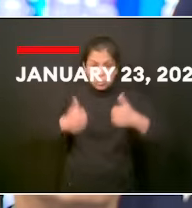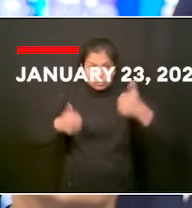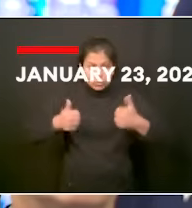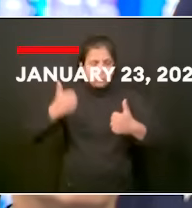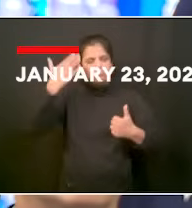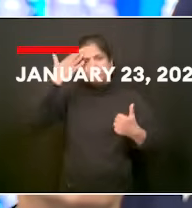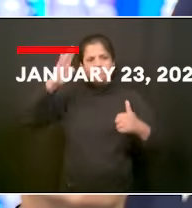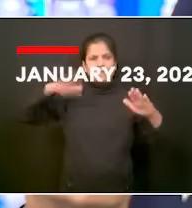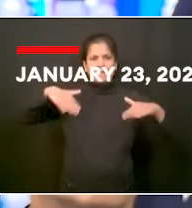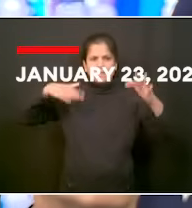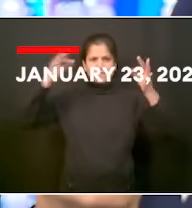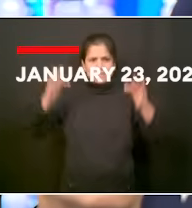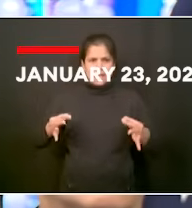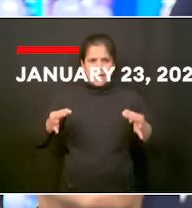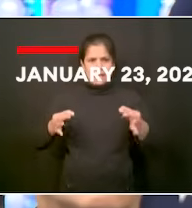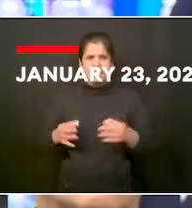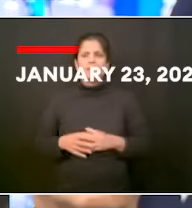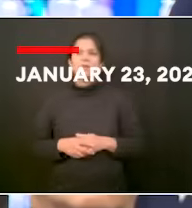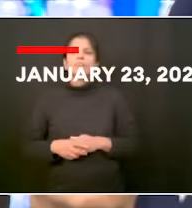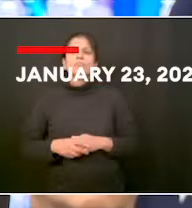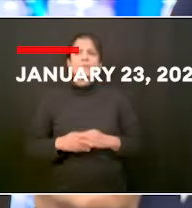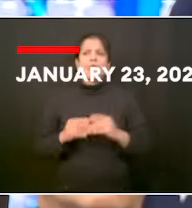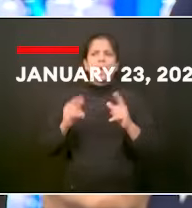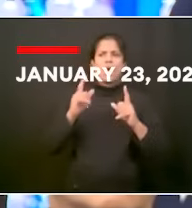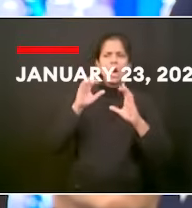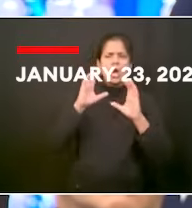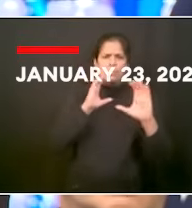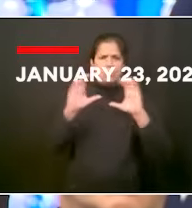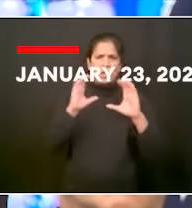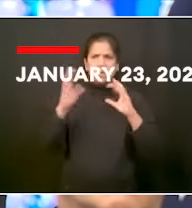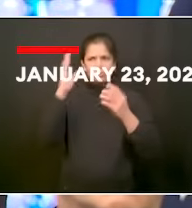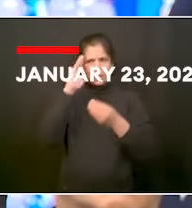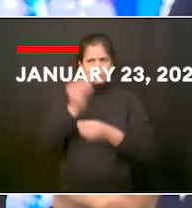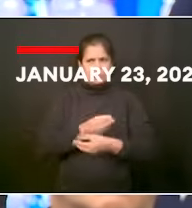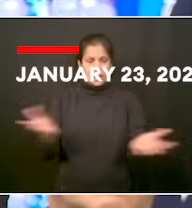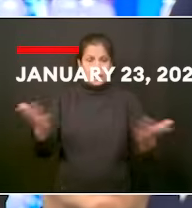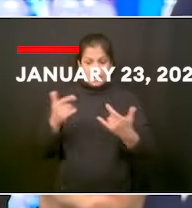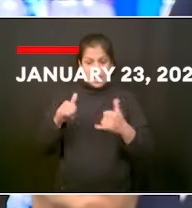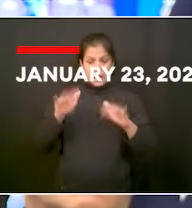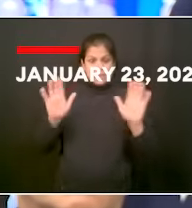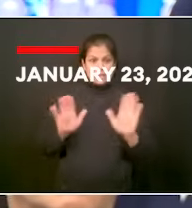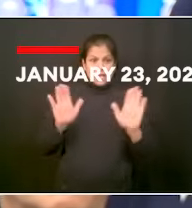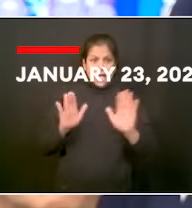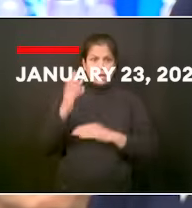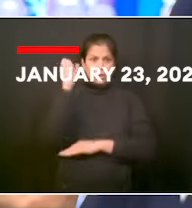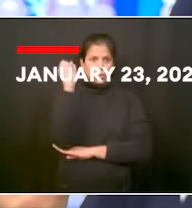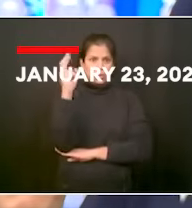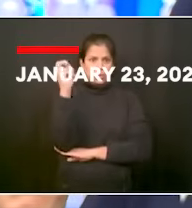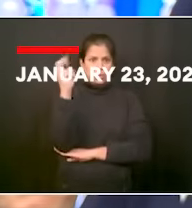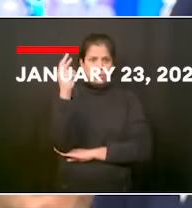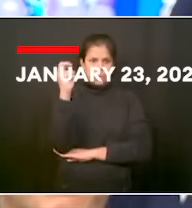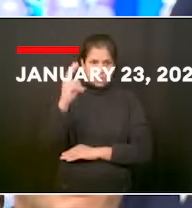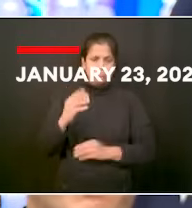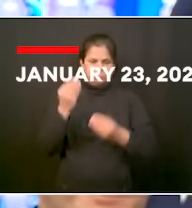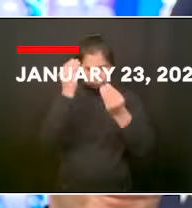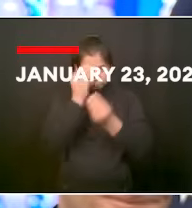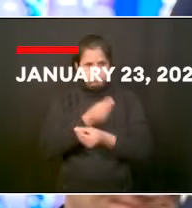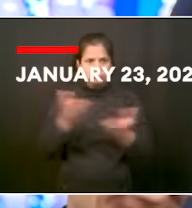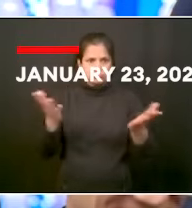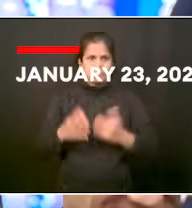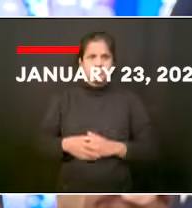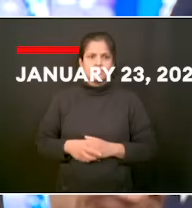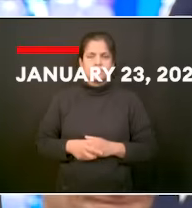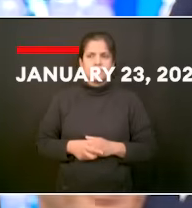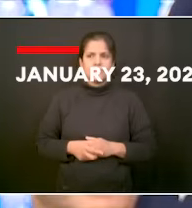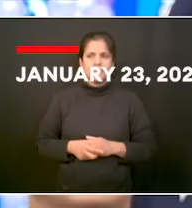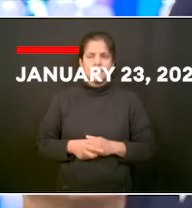be a decision between in-person learning and remote learning. I have to apologize to the students that were hoping for a different answer for a traditional snow day. That will